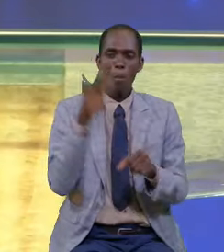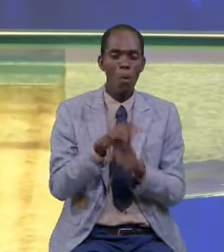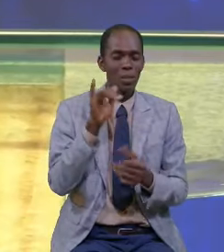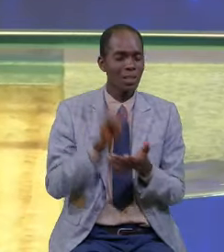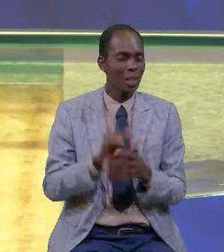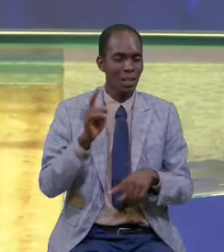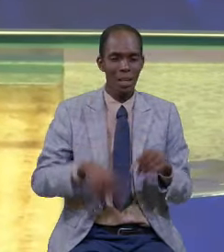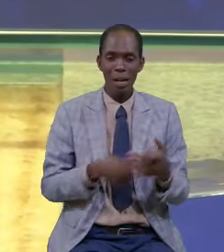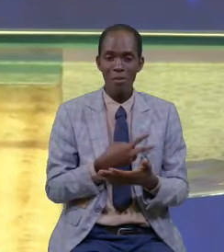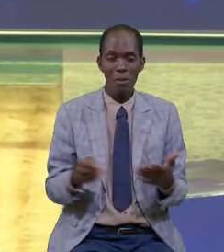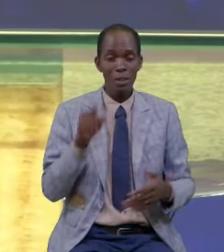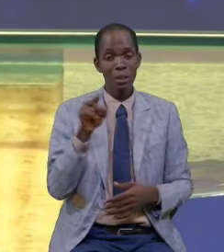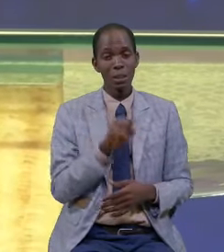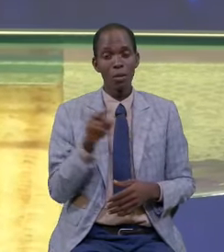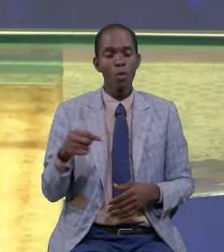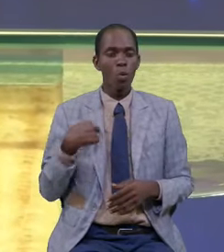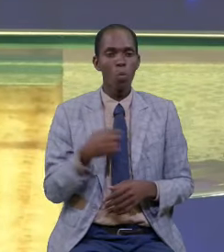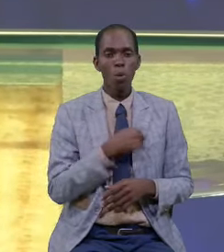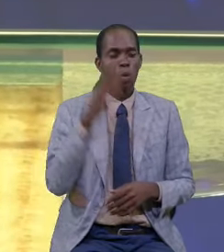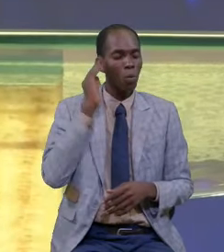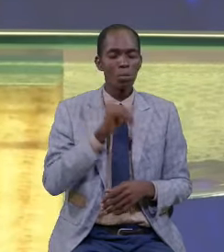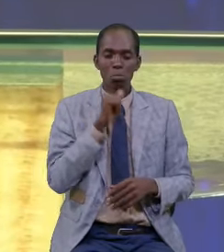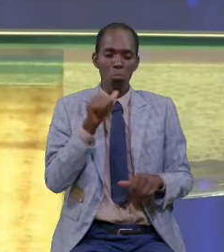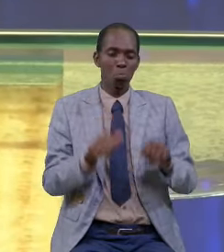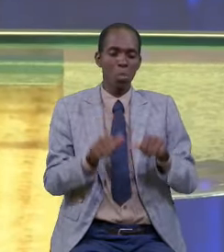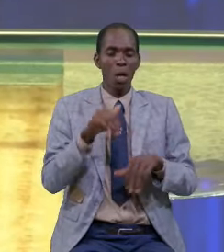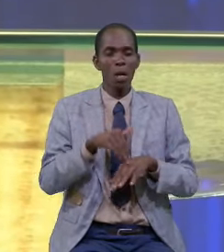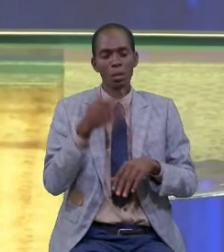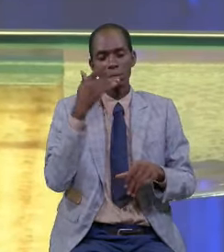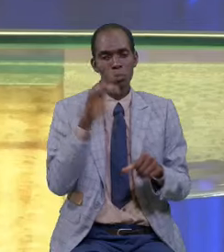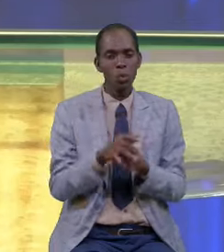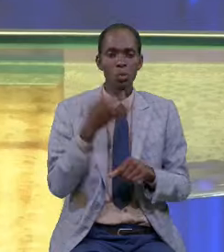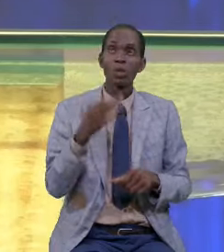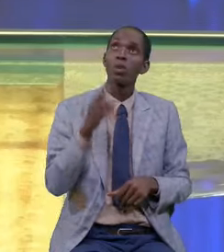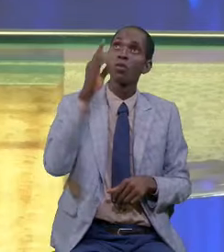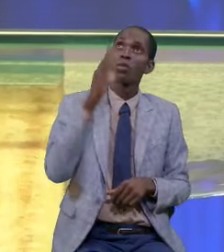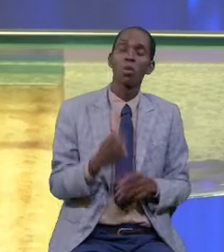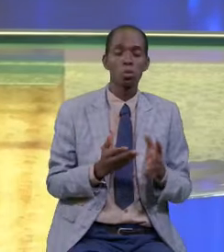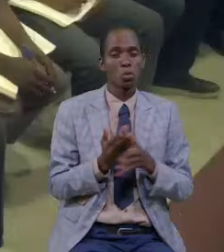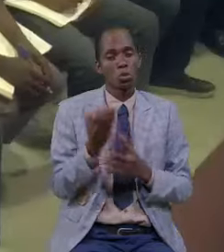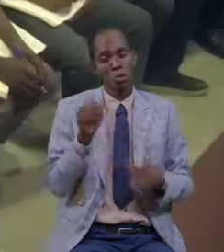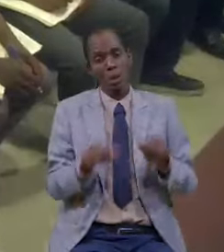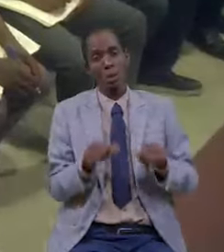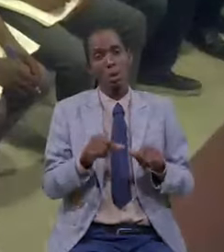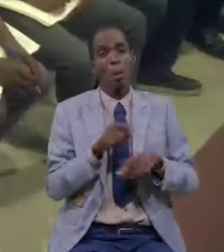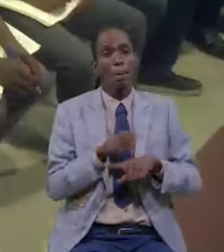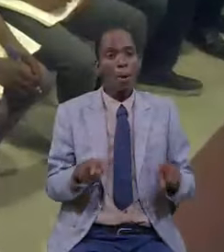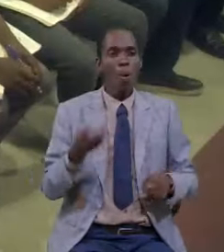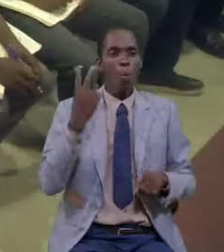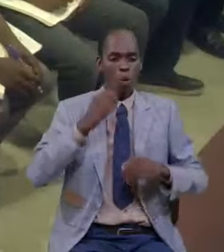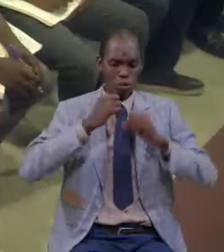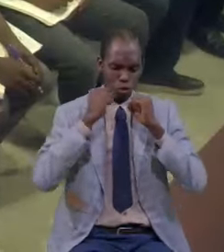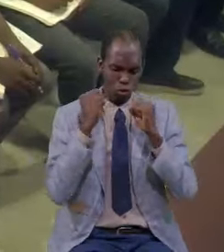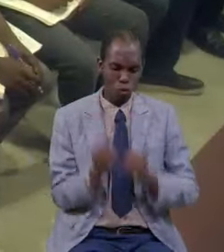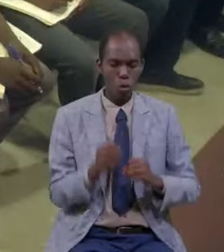stagger at the promise of God through unbelief. But was strong in faith. What was he doing? He